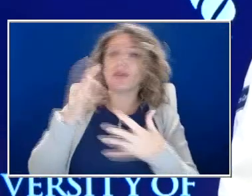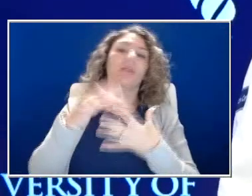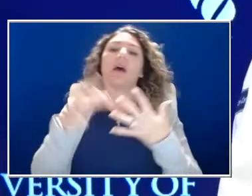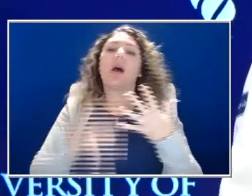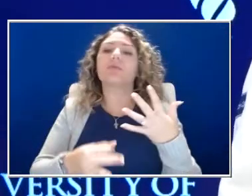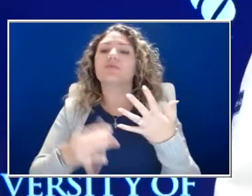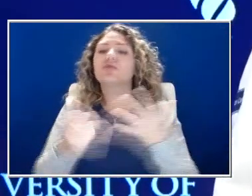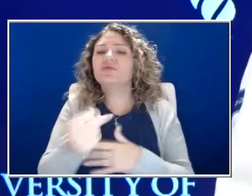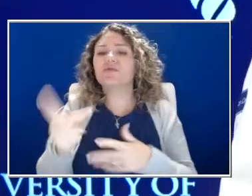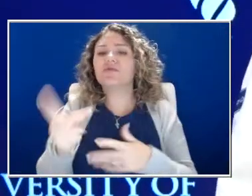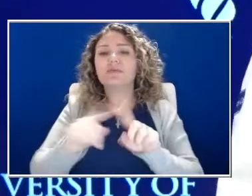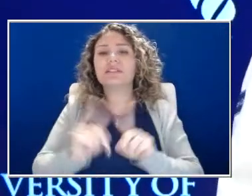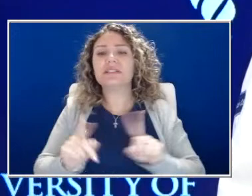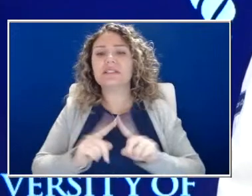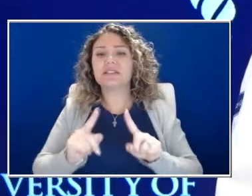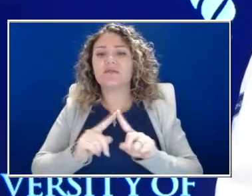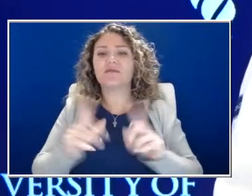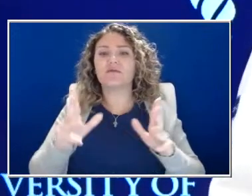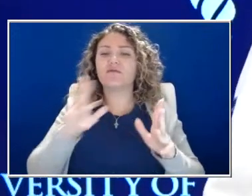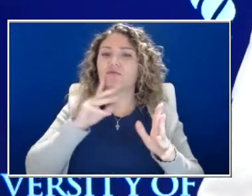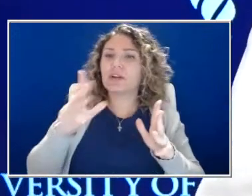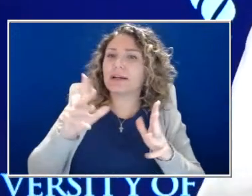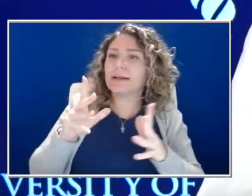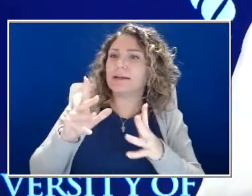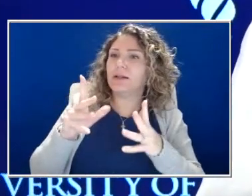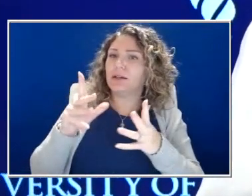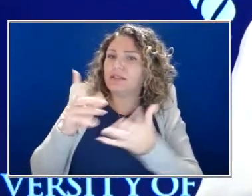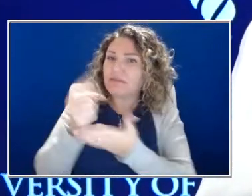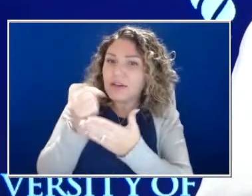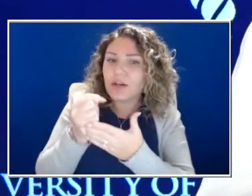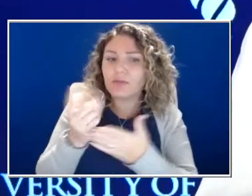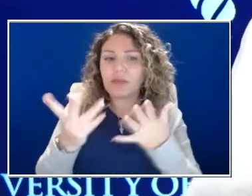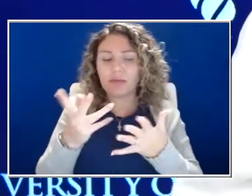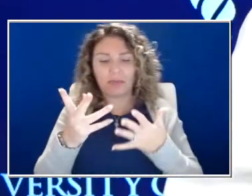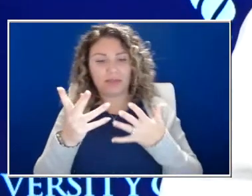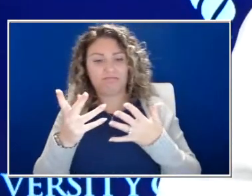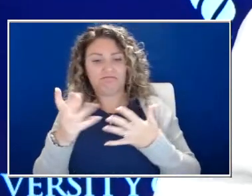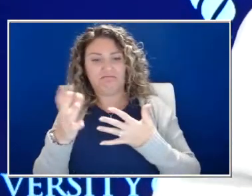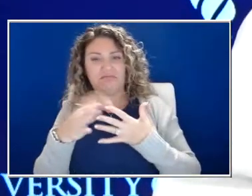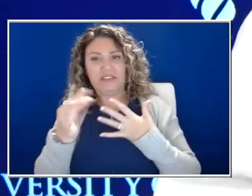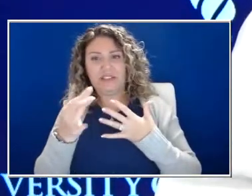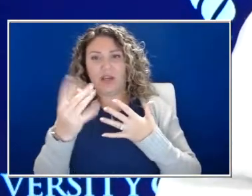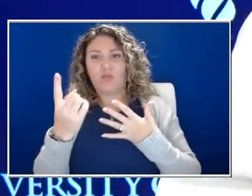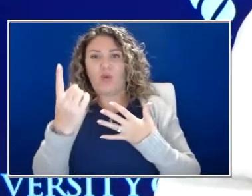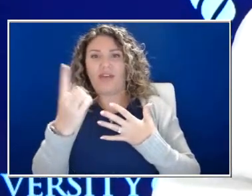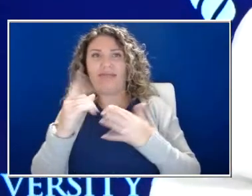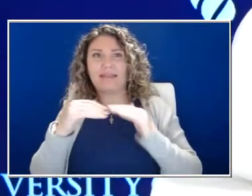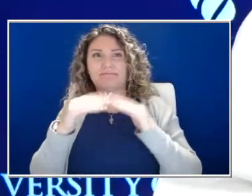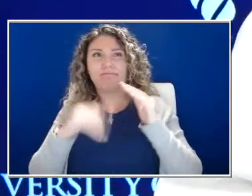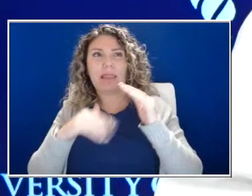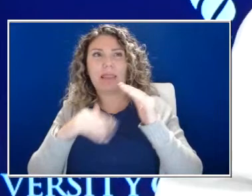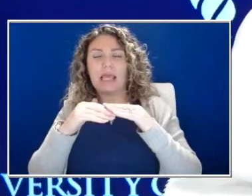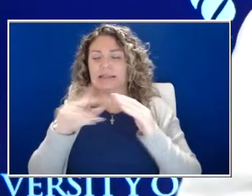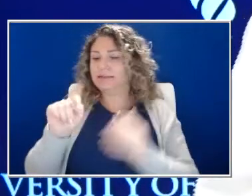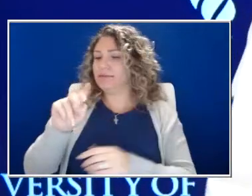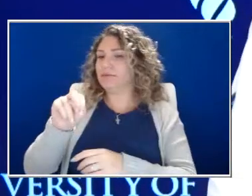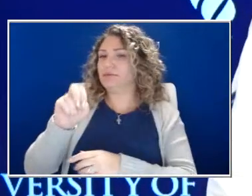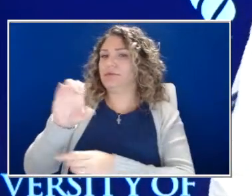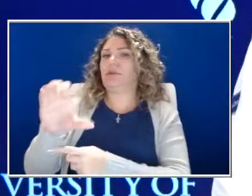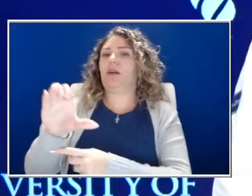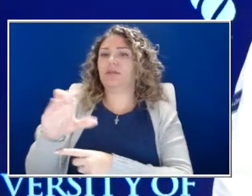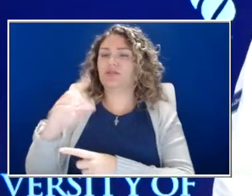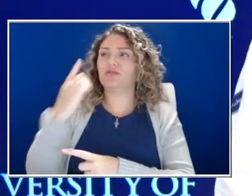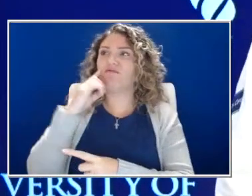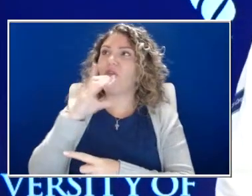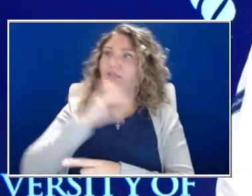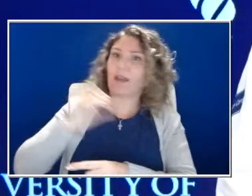different constructs, then we may choose one that has a lesser toxicity profile for an older population with comorbidities,